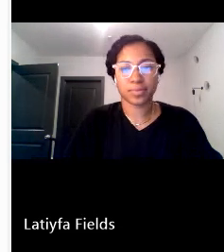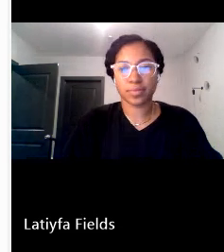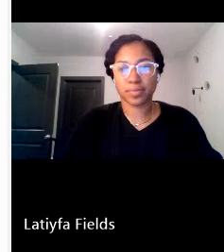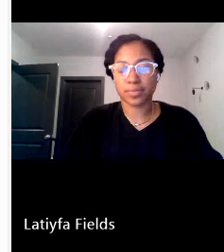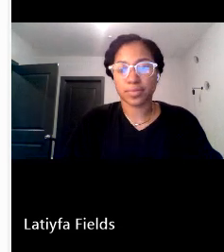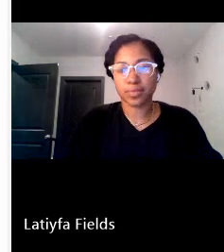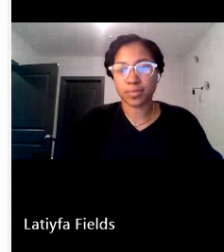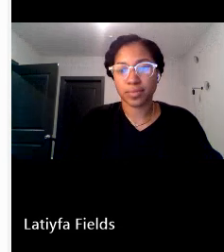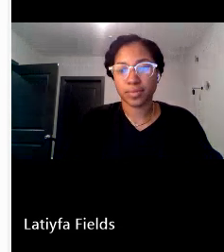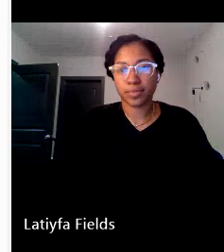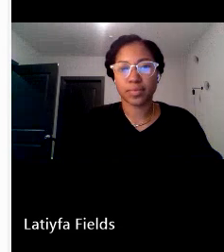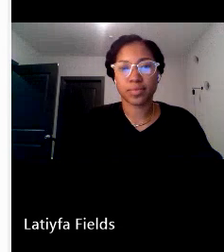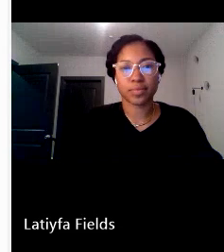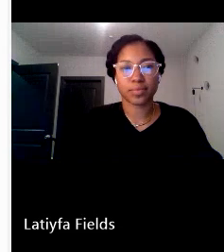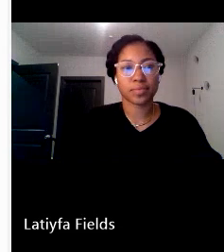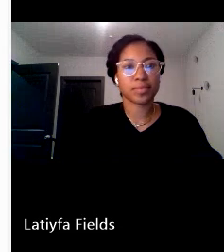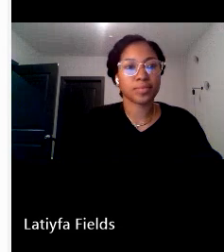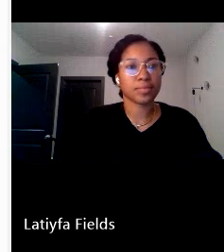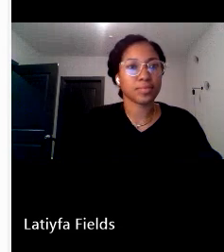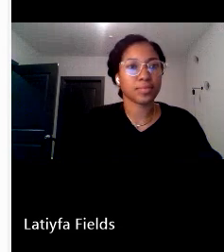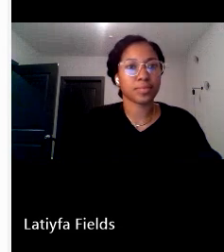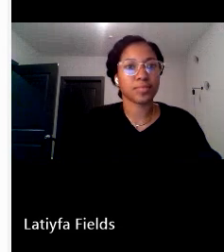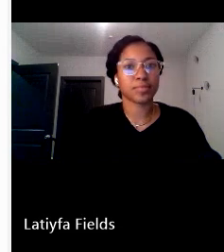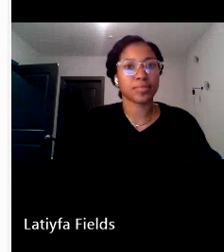to members. And